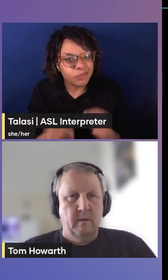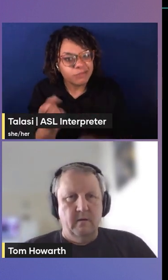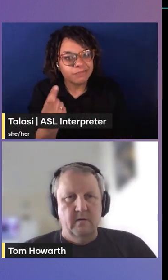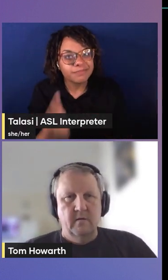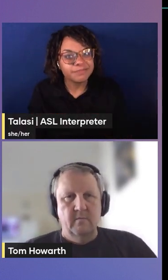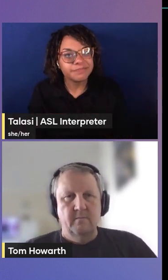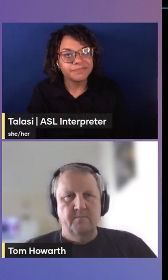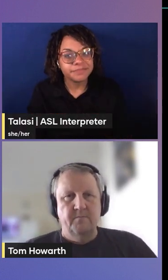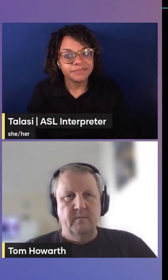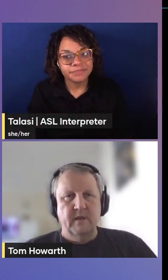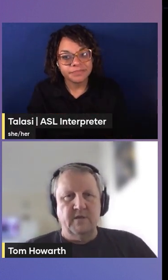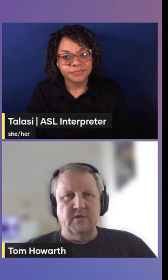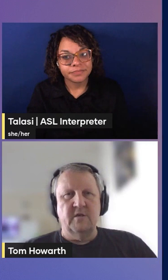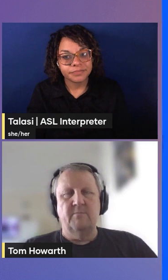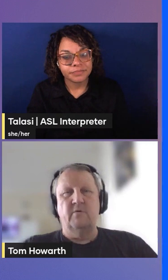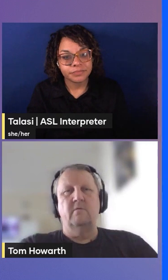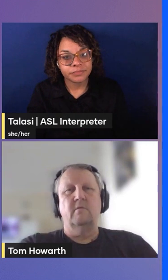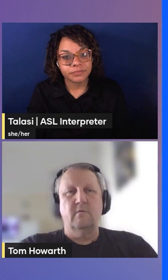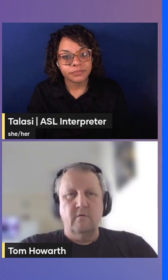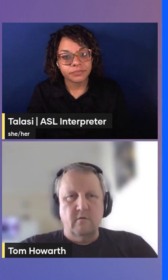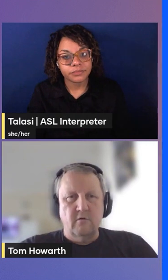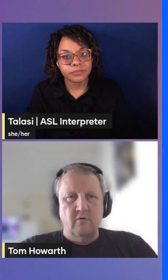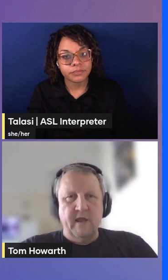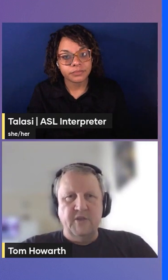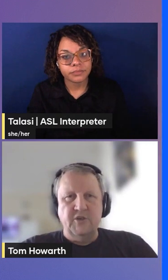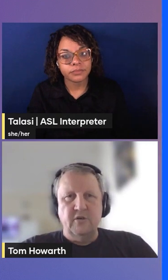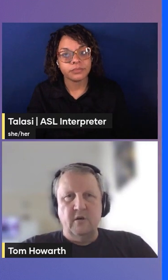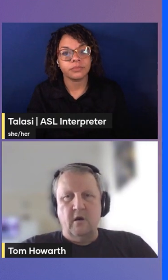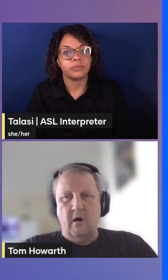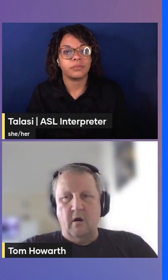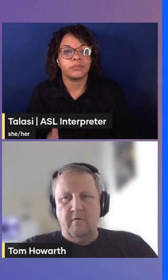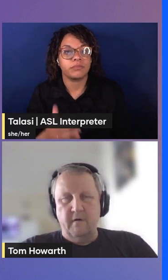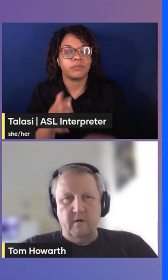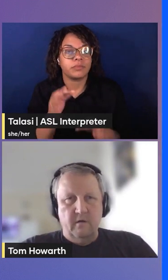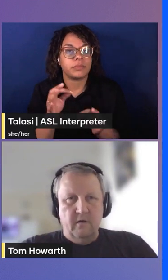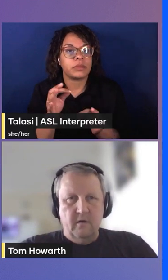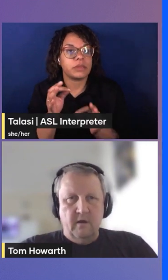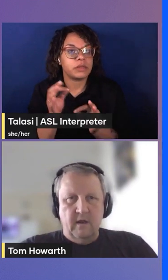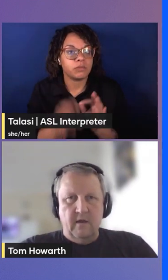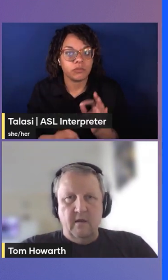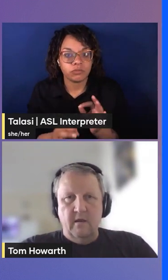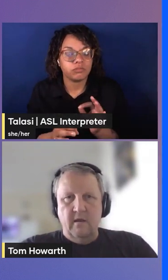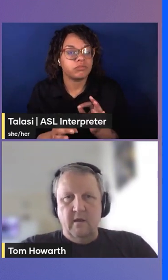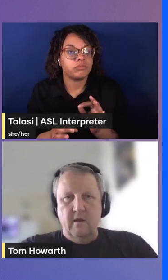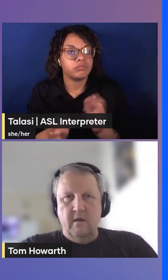It's a simple creation of